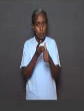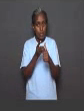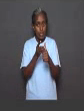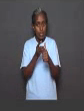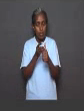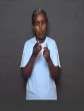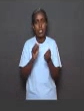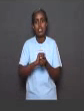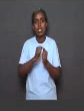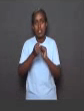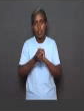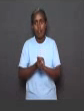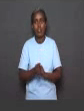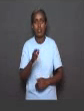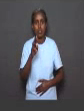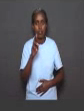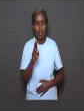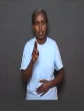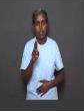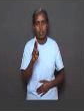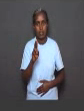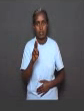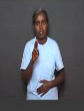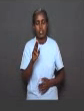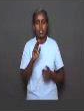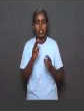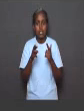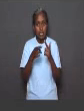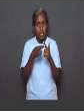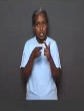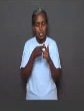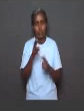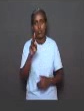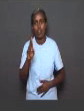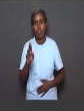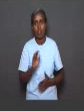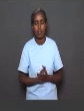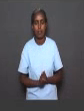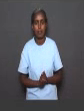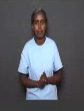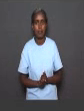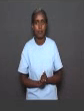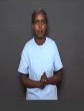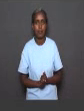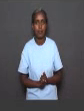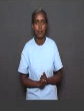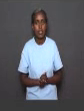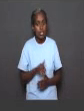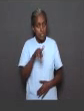The domain of the inverse of R is the range of R.